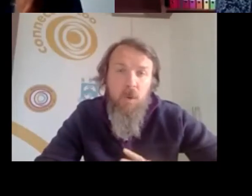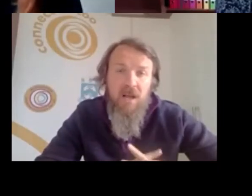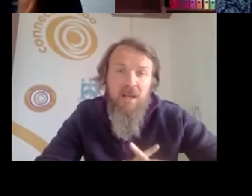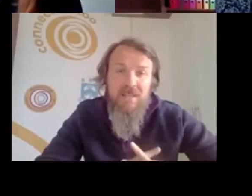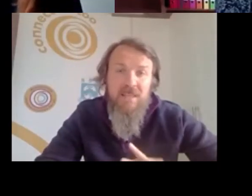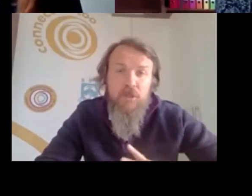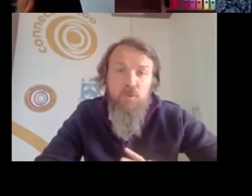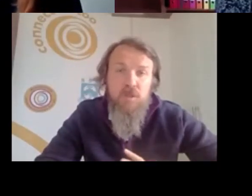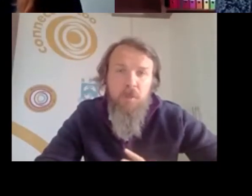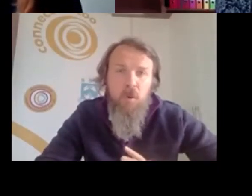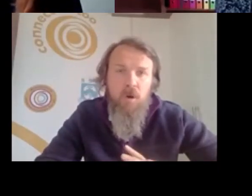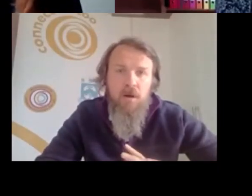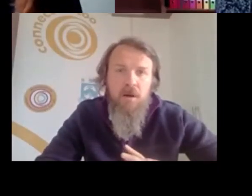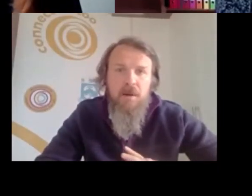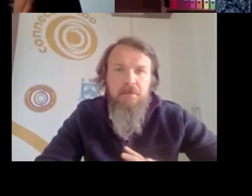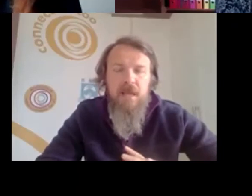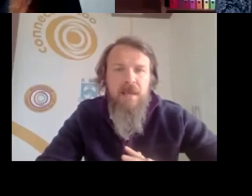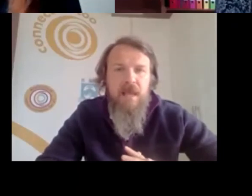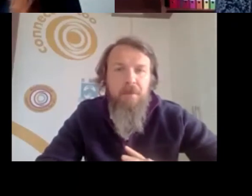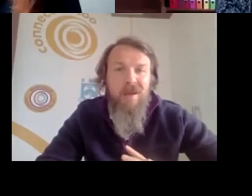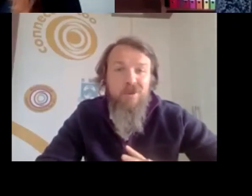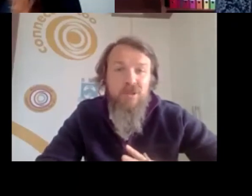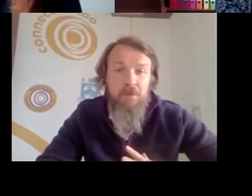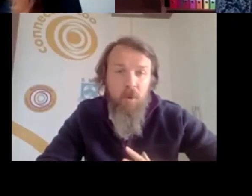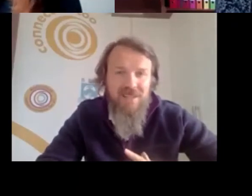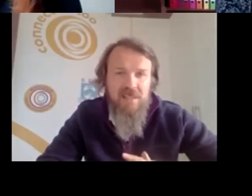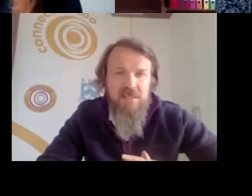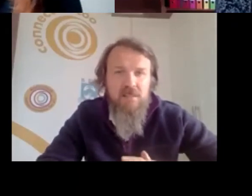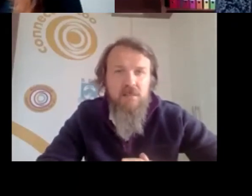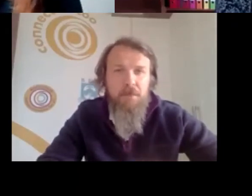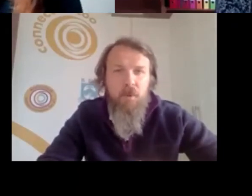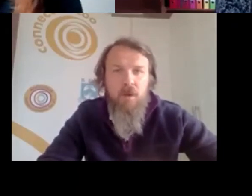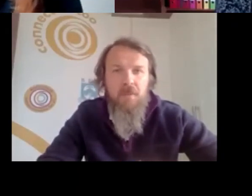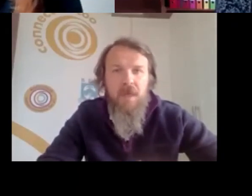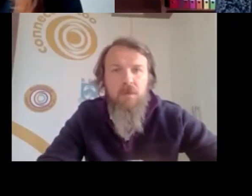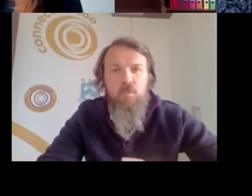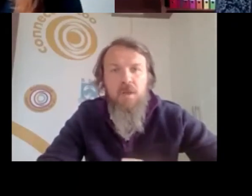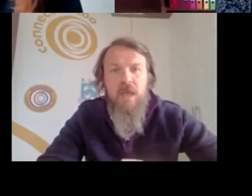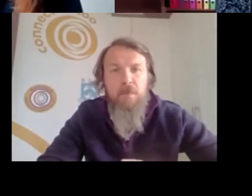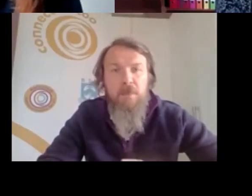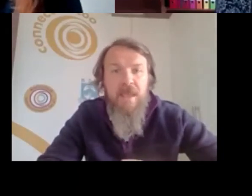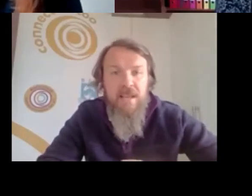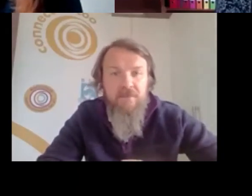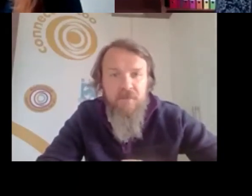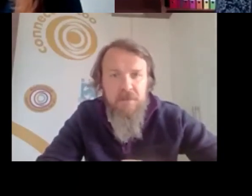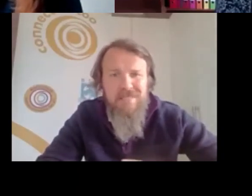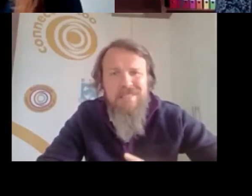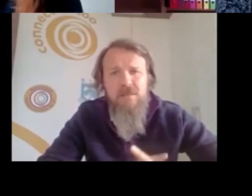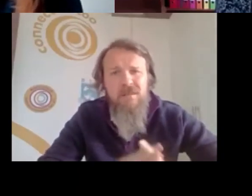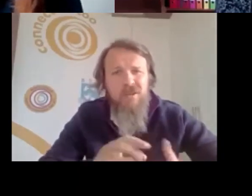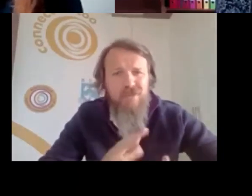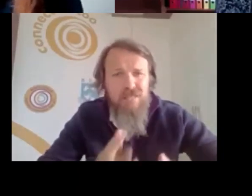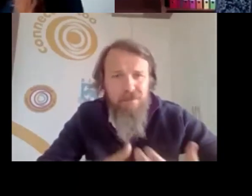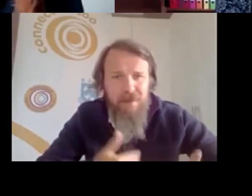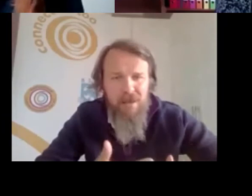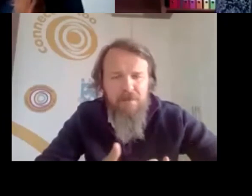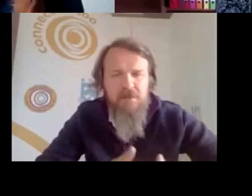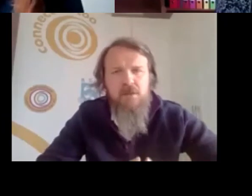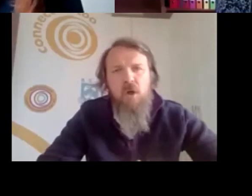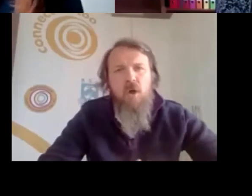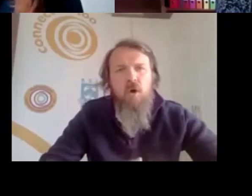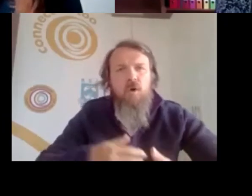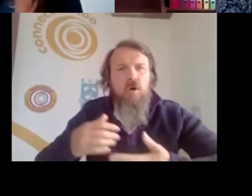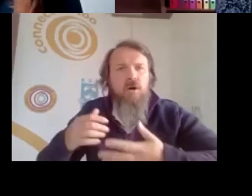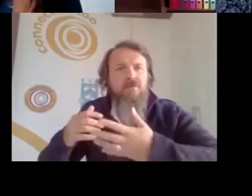that require additional support? Maybe a personal support assistant support them with preparing for the meeting, reading